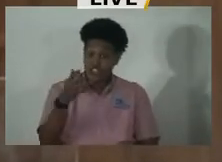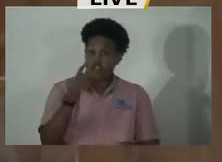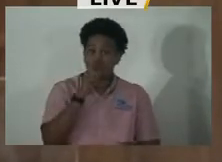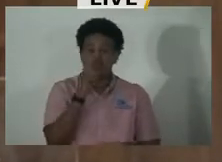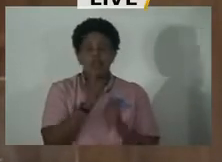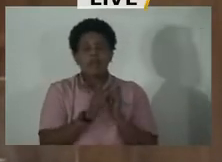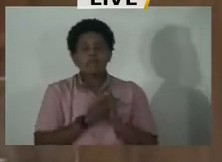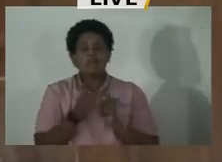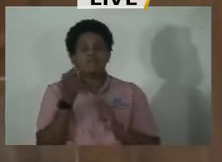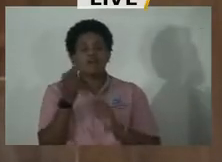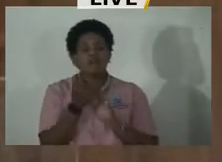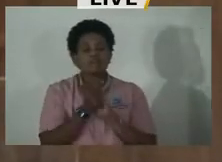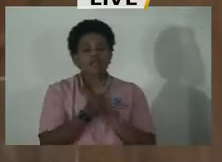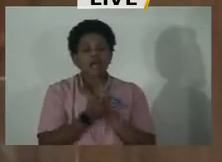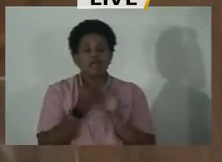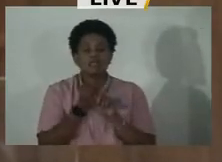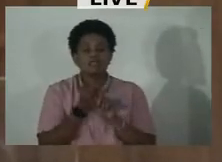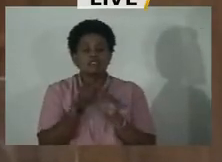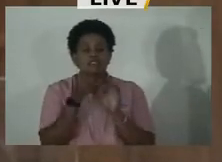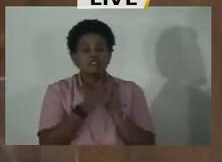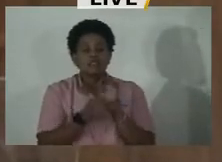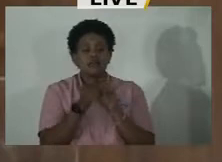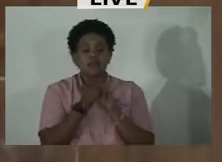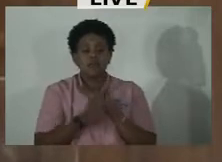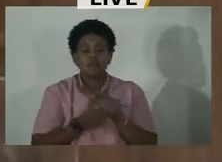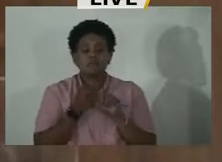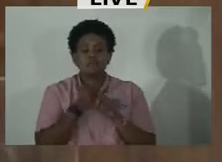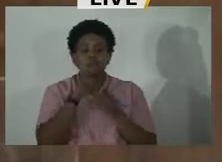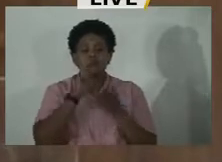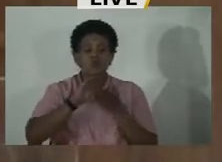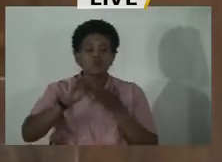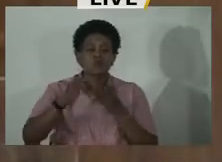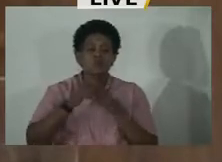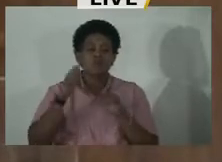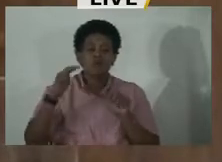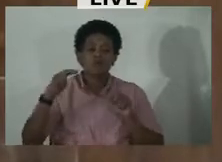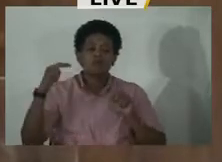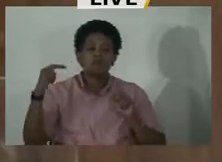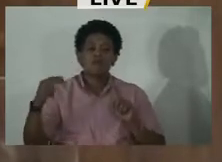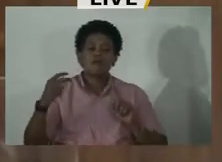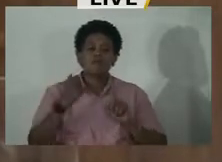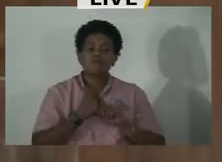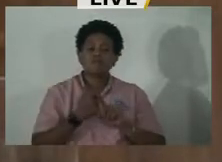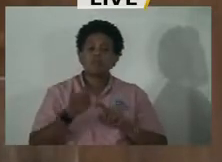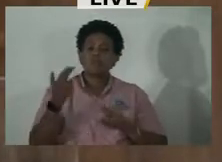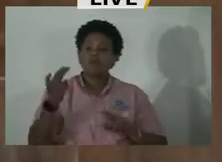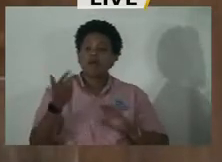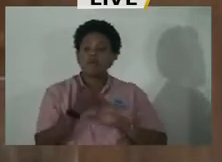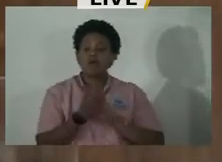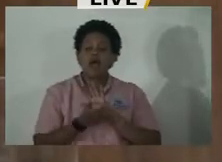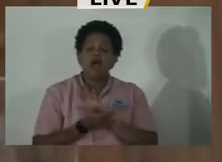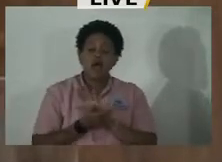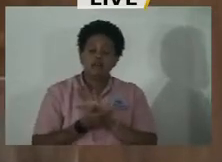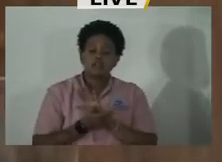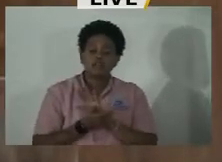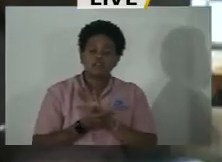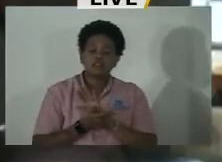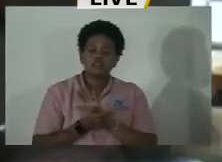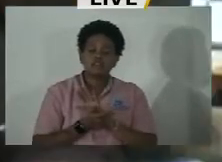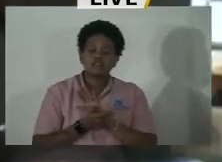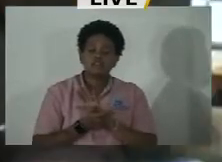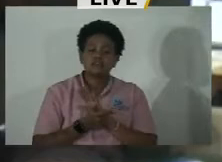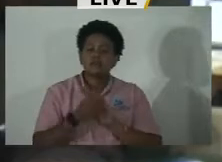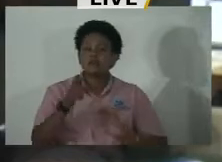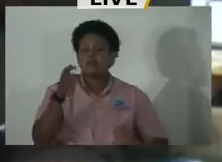the Firearms Act, a simple amendment to exclude from the purview of the Firearms Act